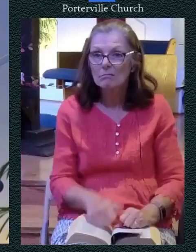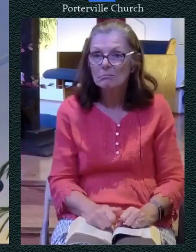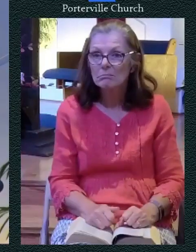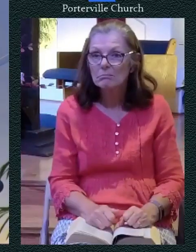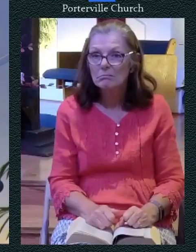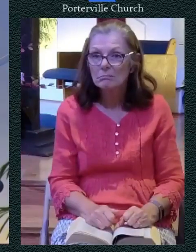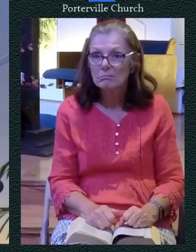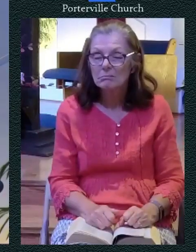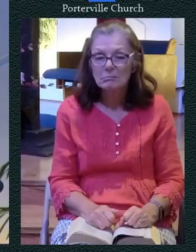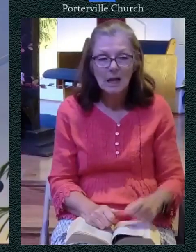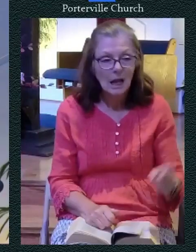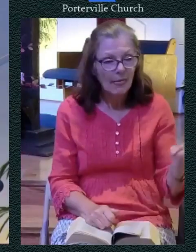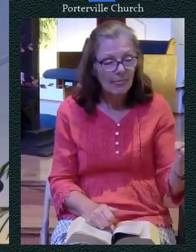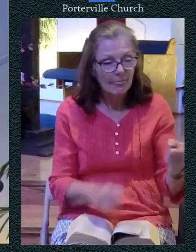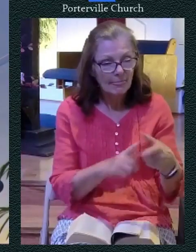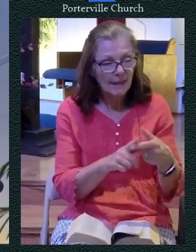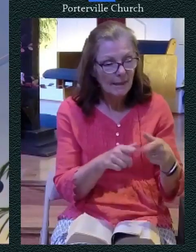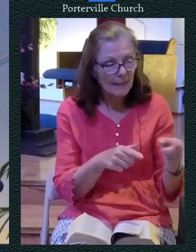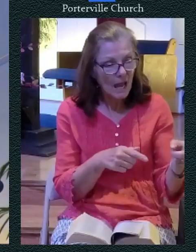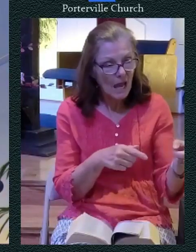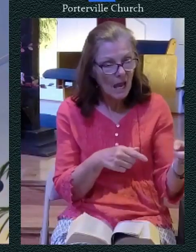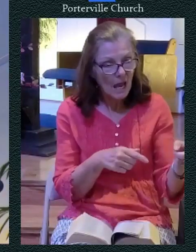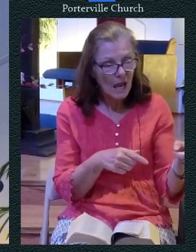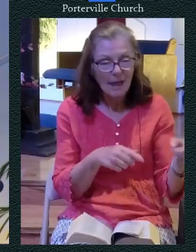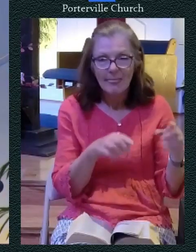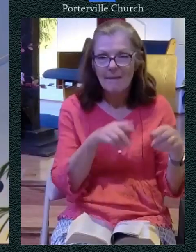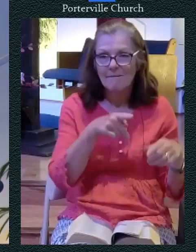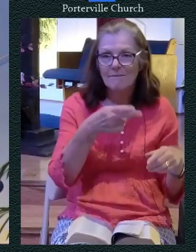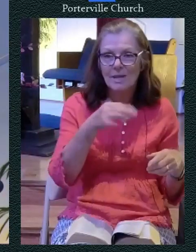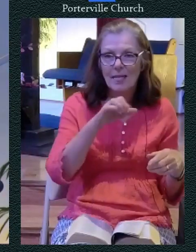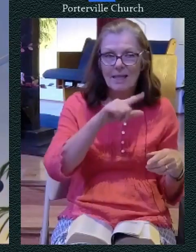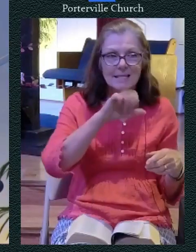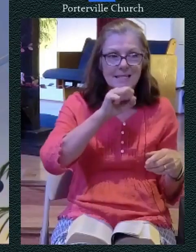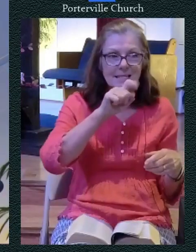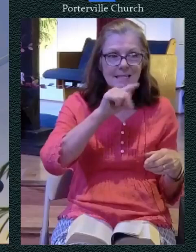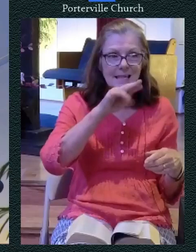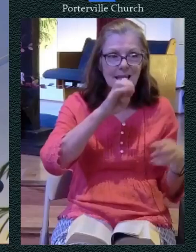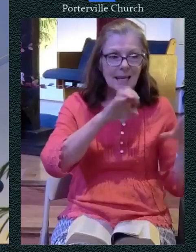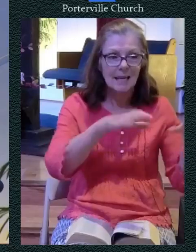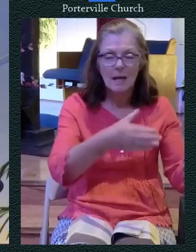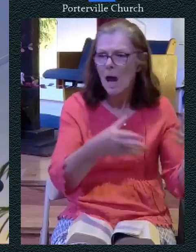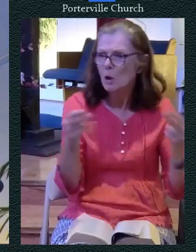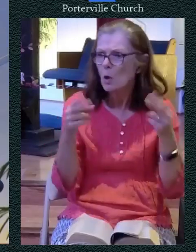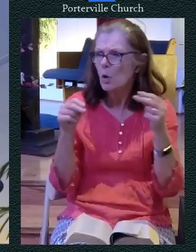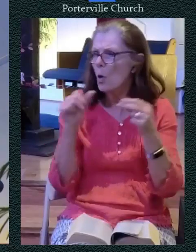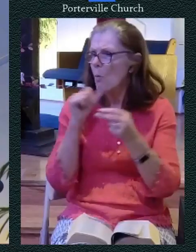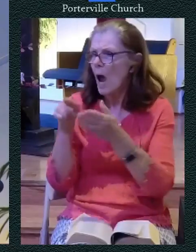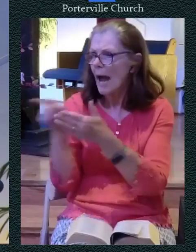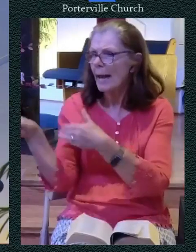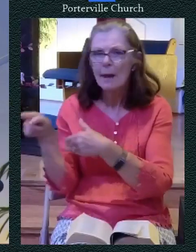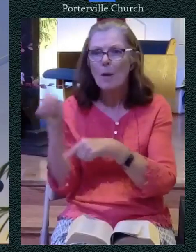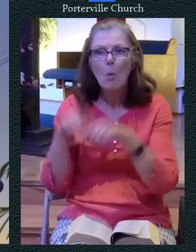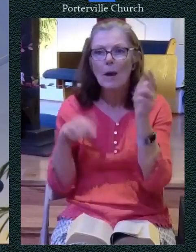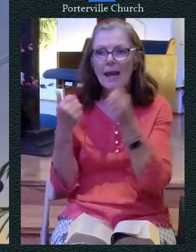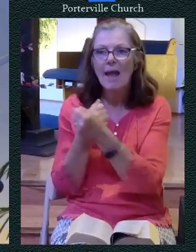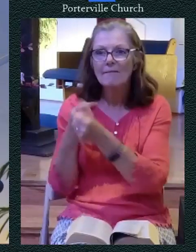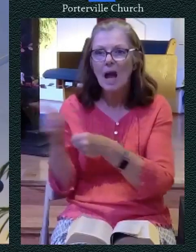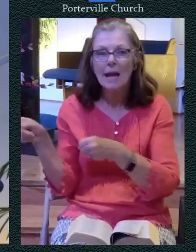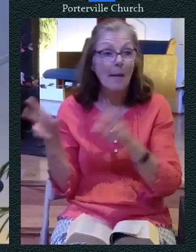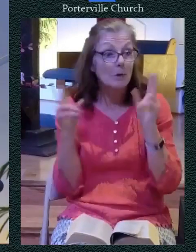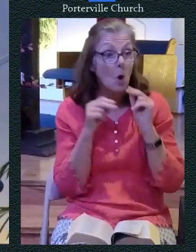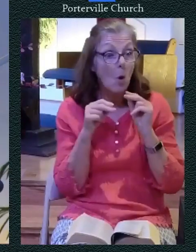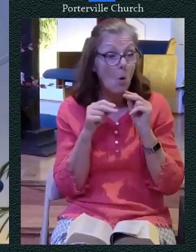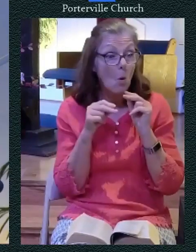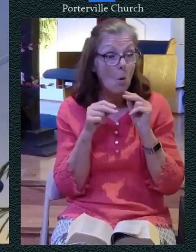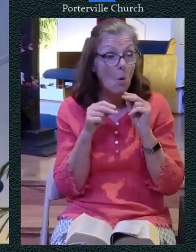no, not him. He's been too much against us, and we don't know what he'll do in the heat of battle. Get